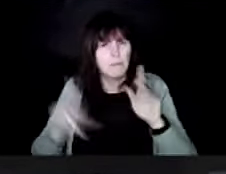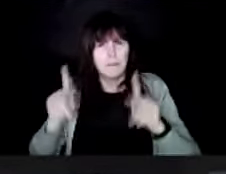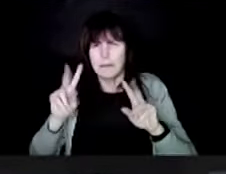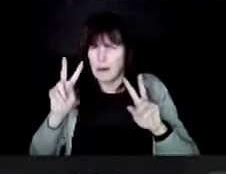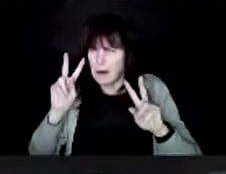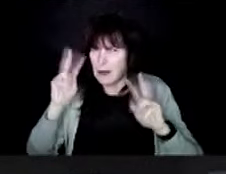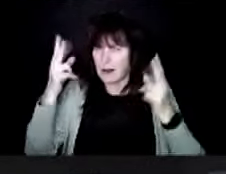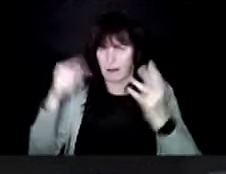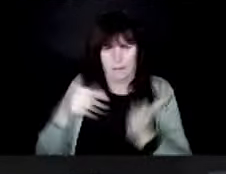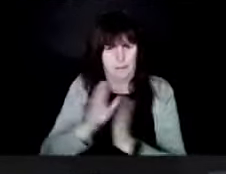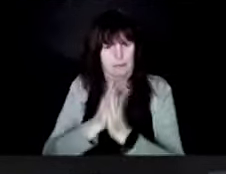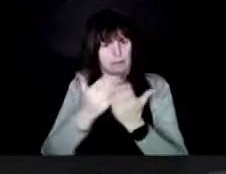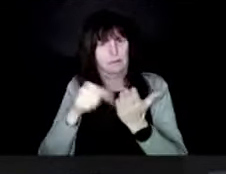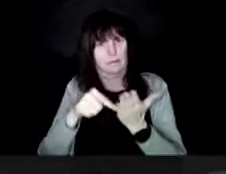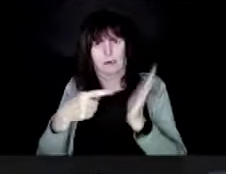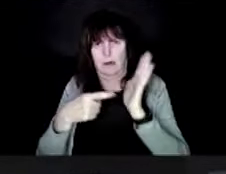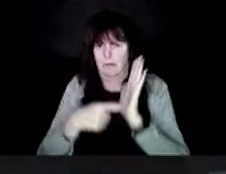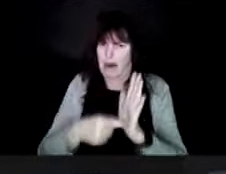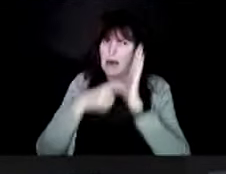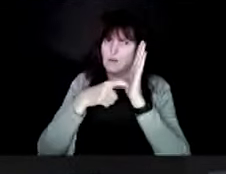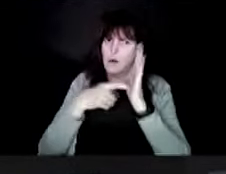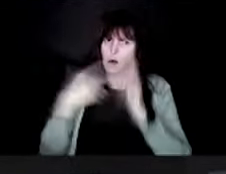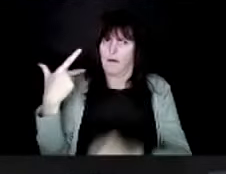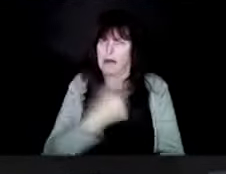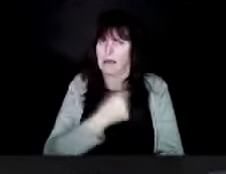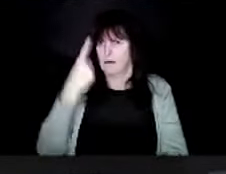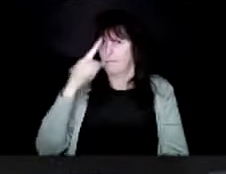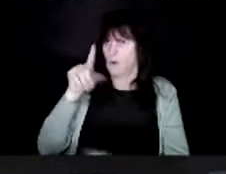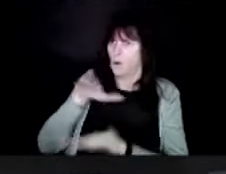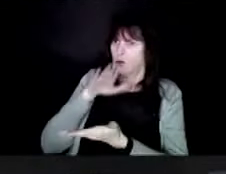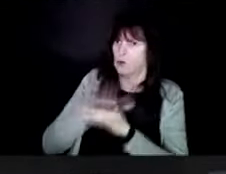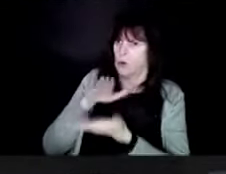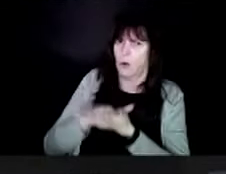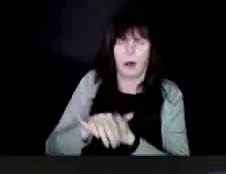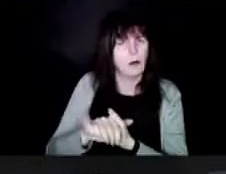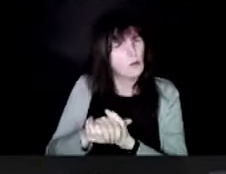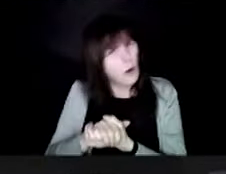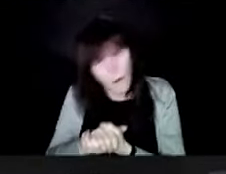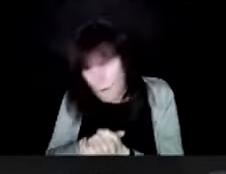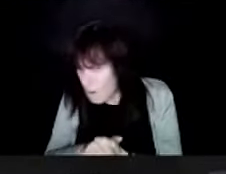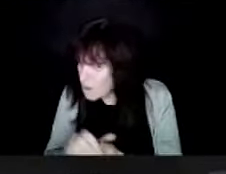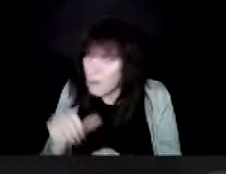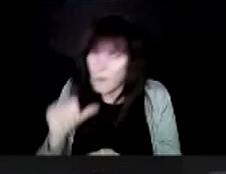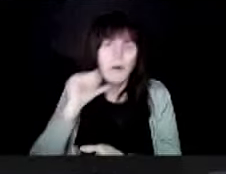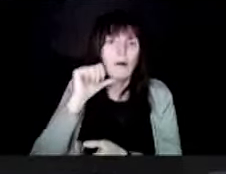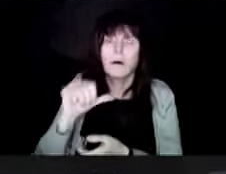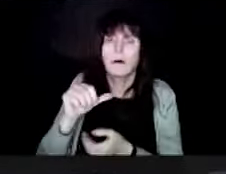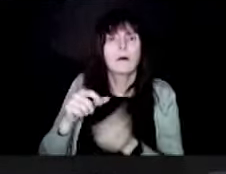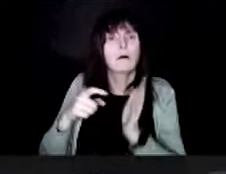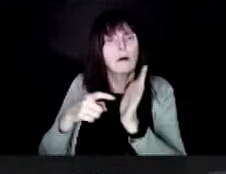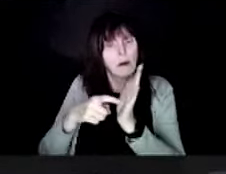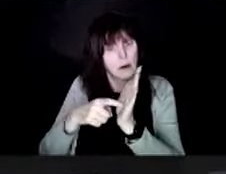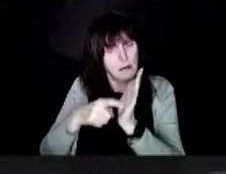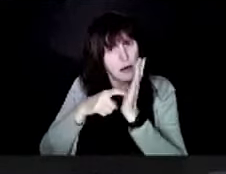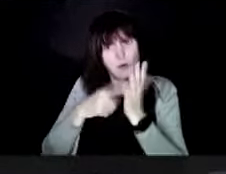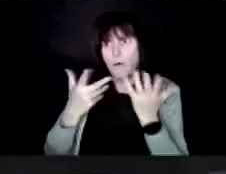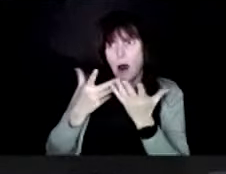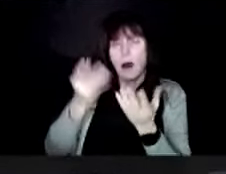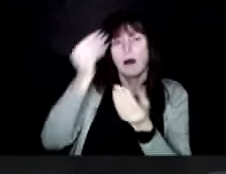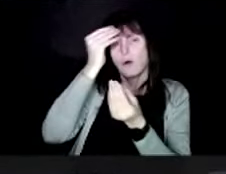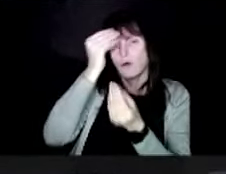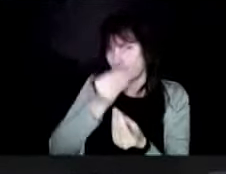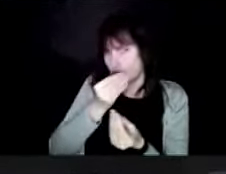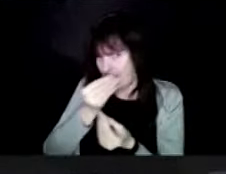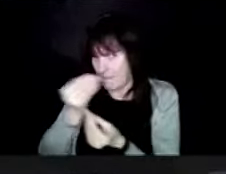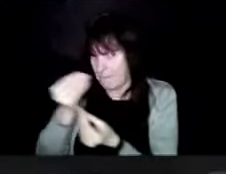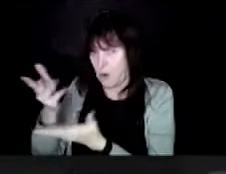reporting. We have reviewed, including COVID-19 vaccination in mandatory reporting, but our health units have